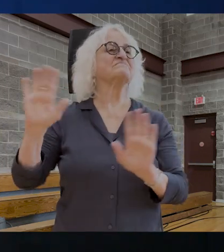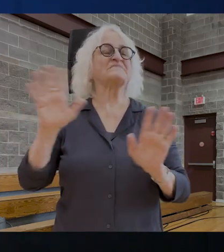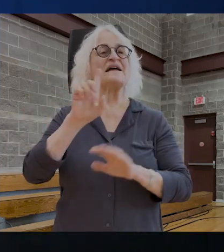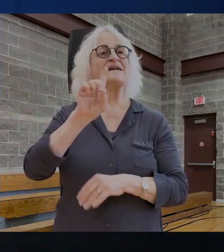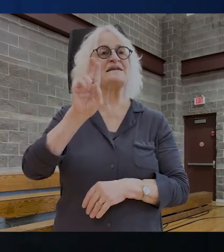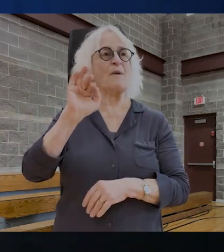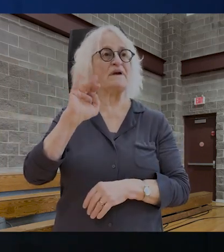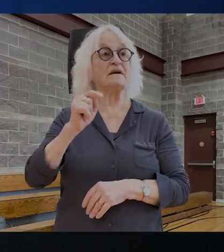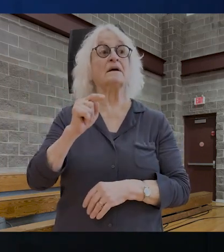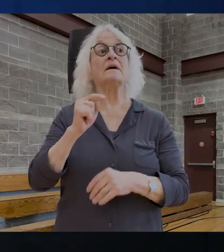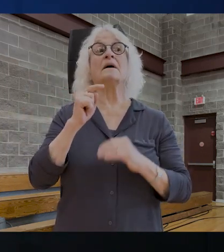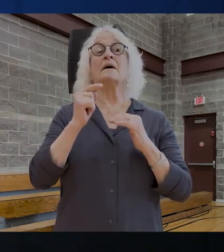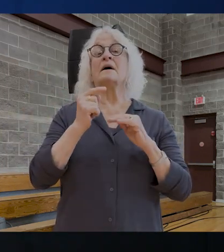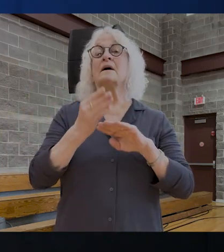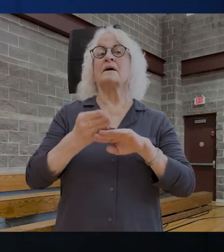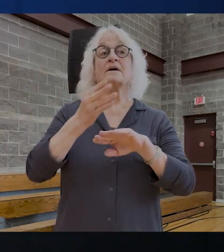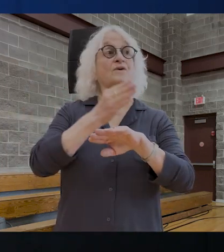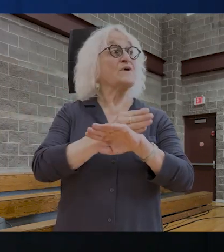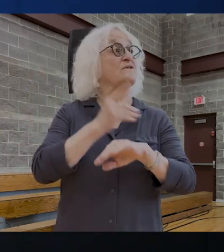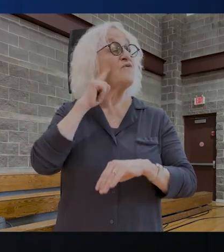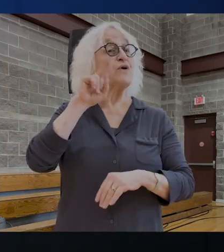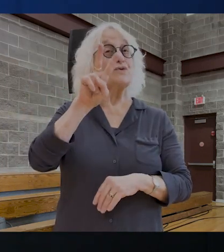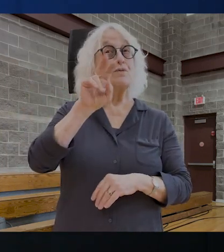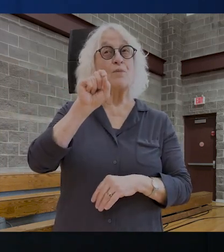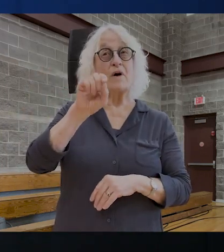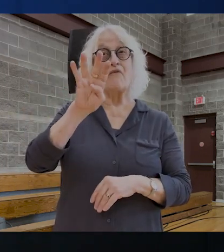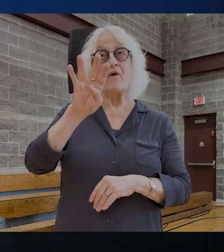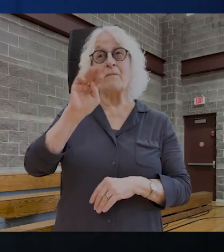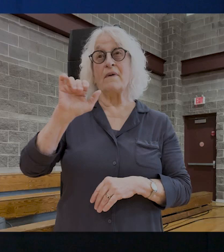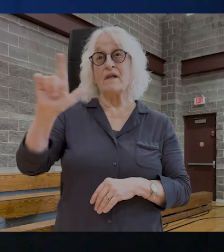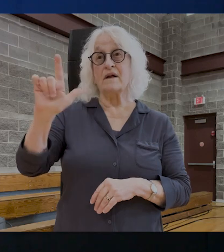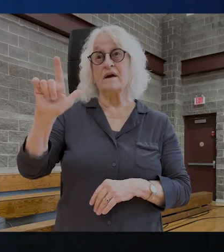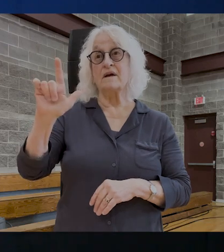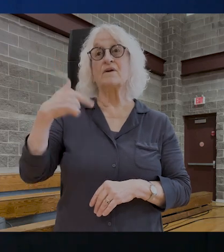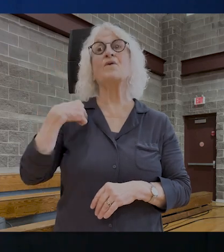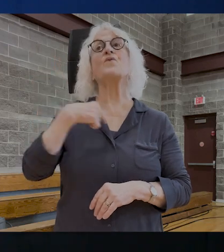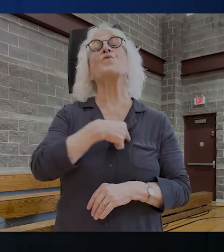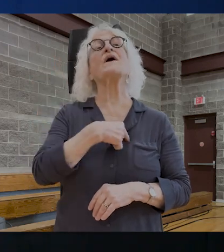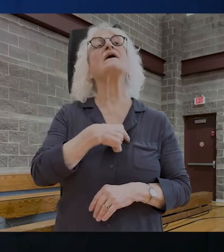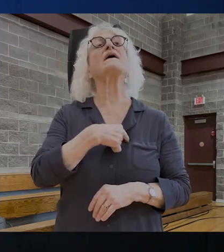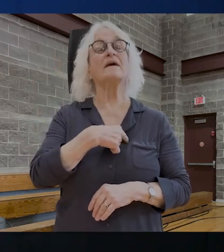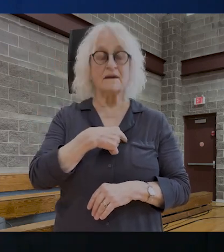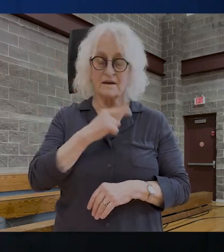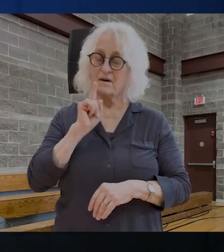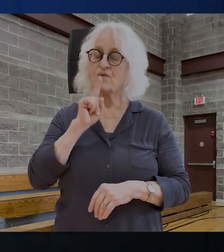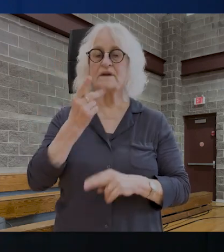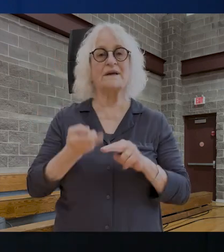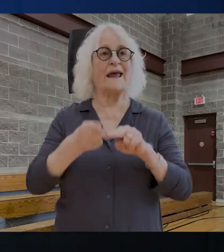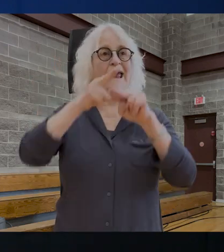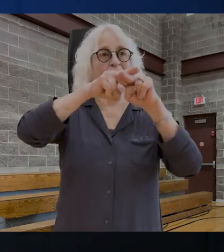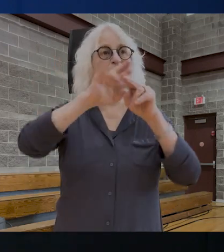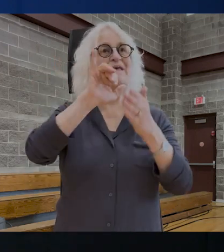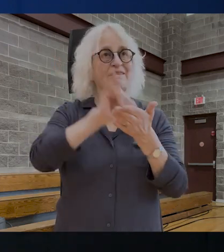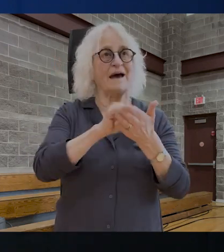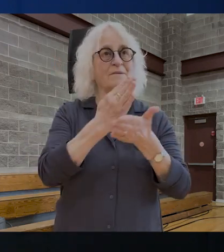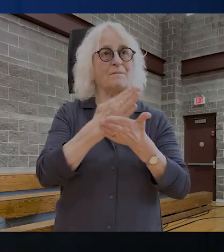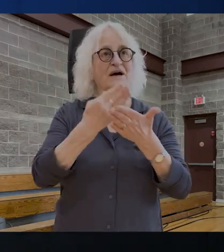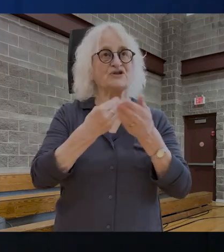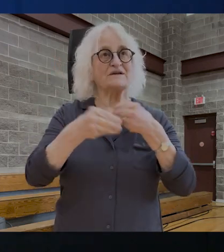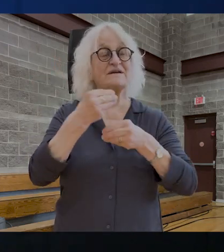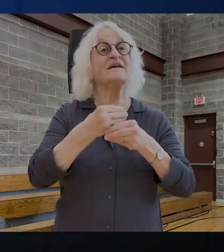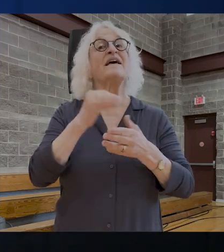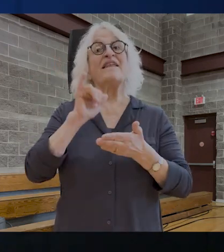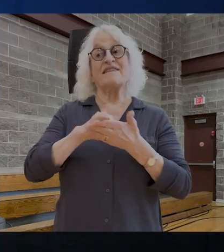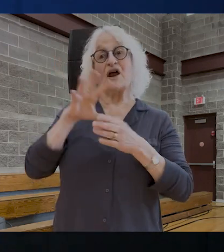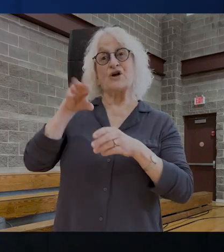of $2.4 million. So we are significantly increasing that budget. This